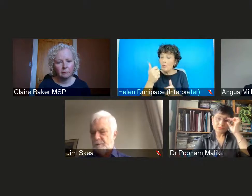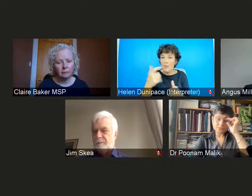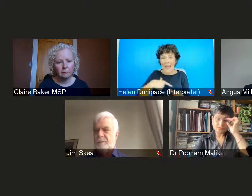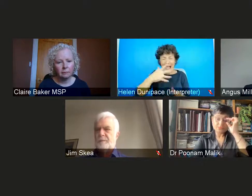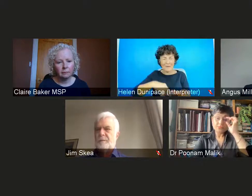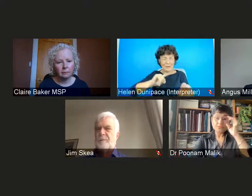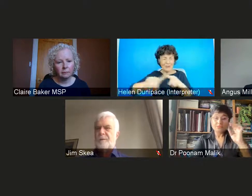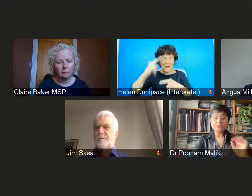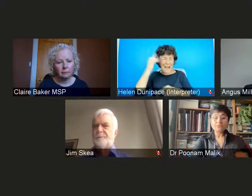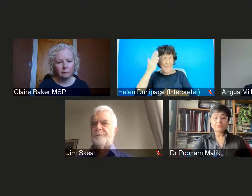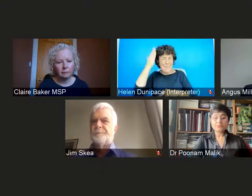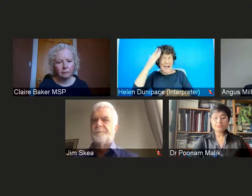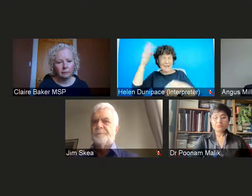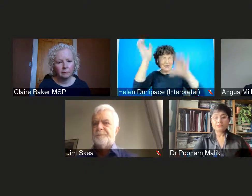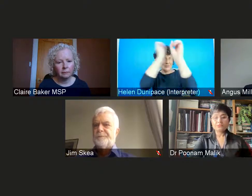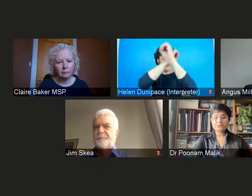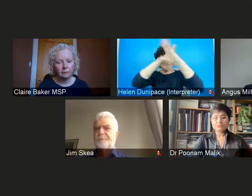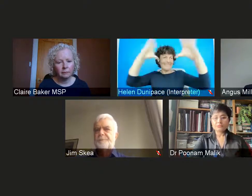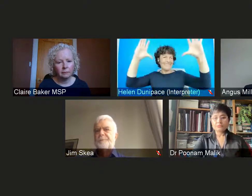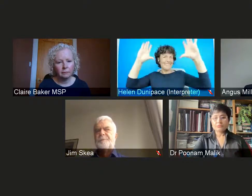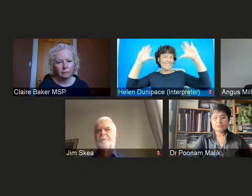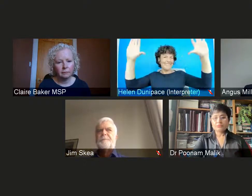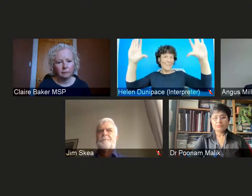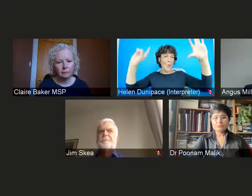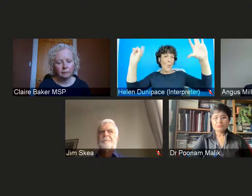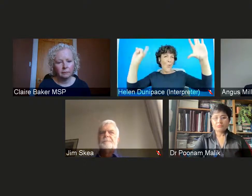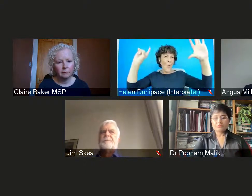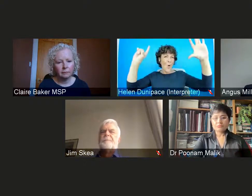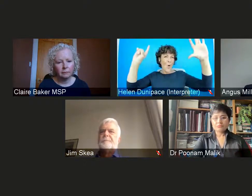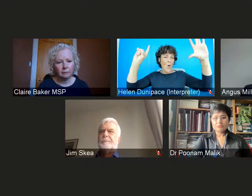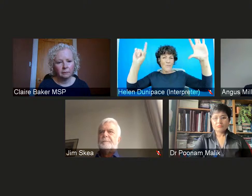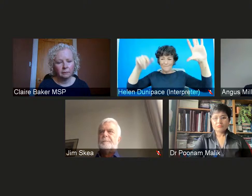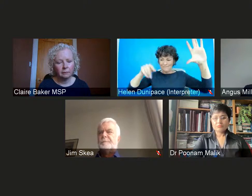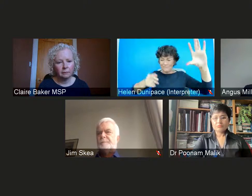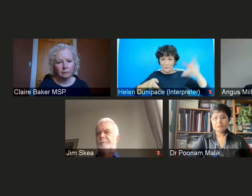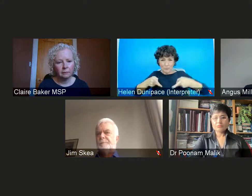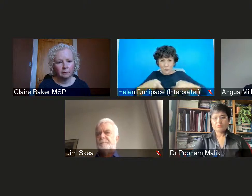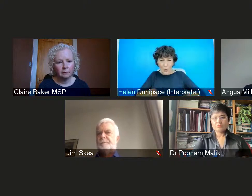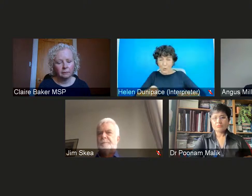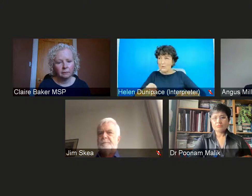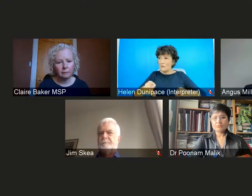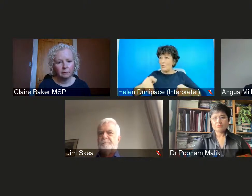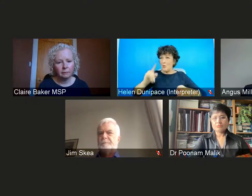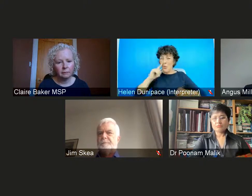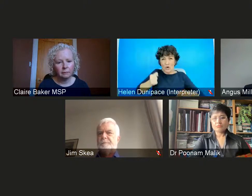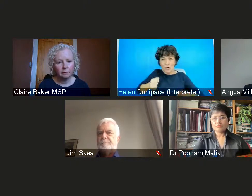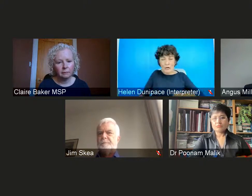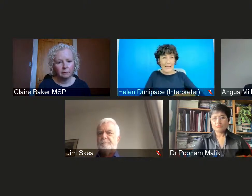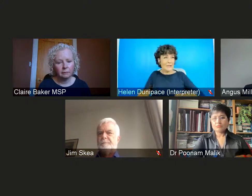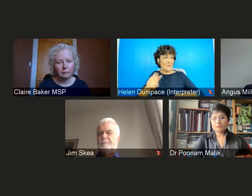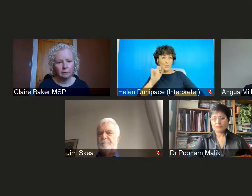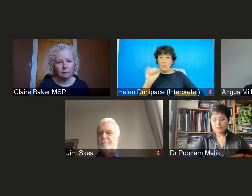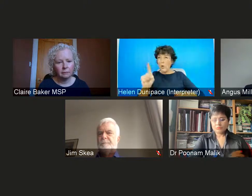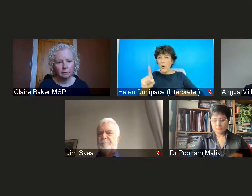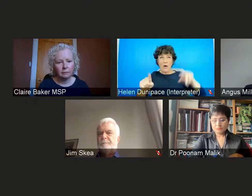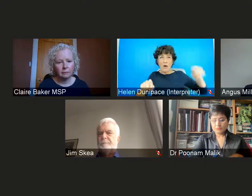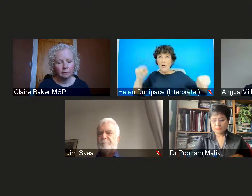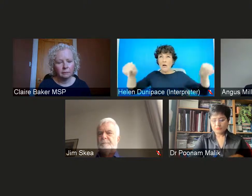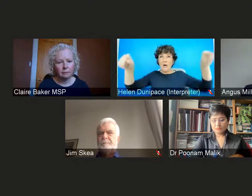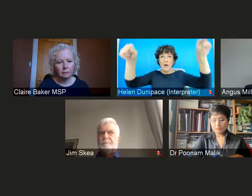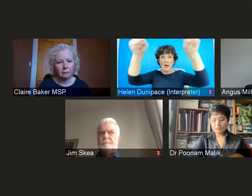there. We need to have active travel infrastructure. Absolutely, and the Scottish Government's investment or commitment to